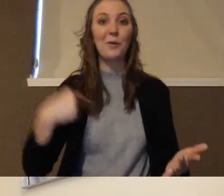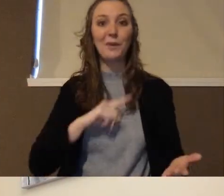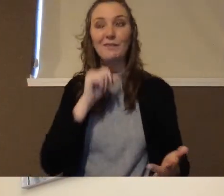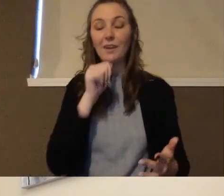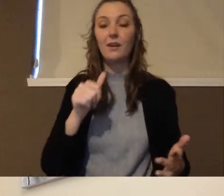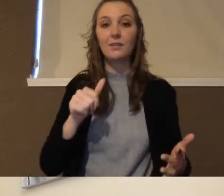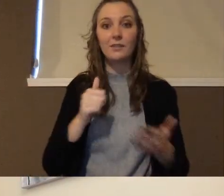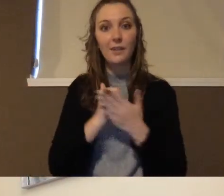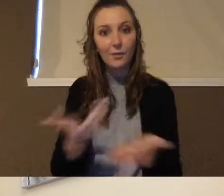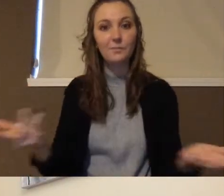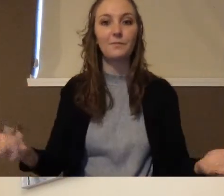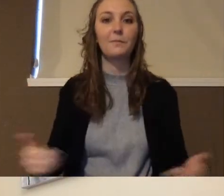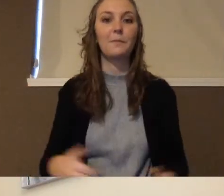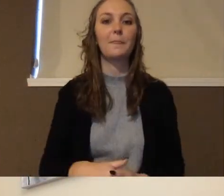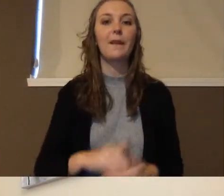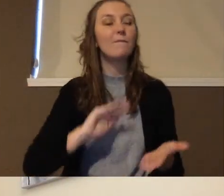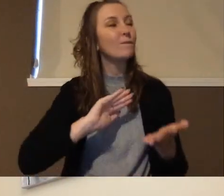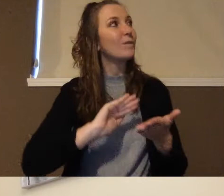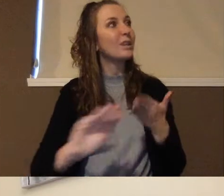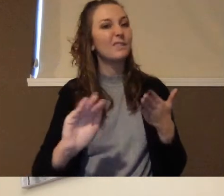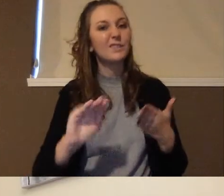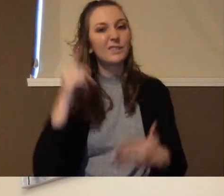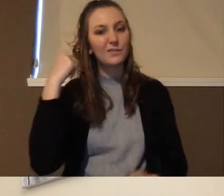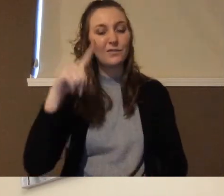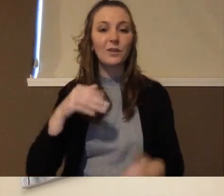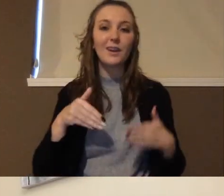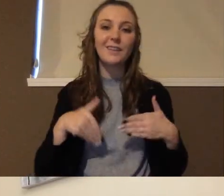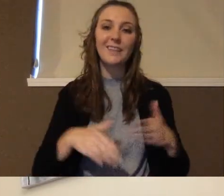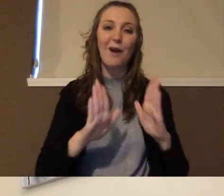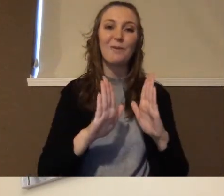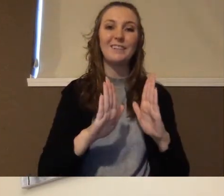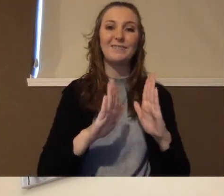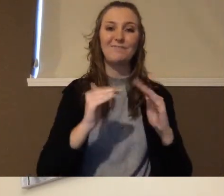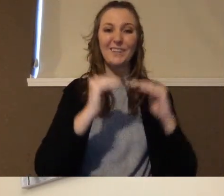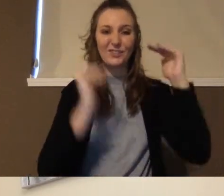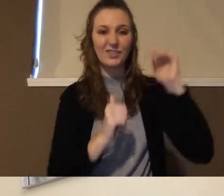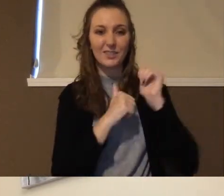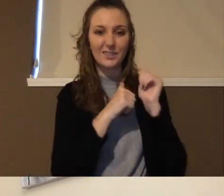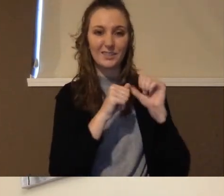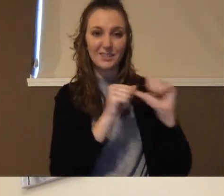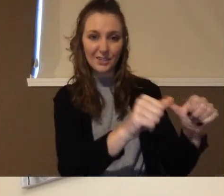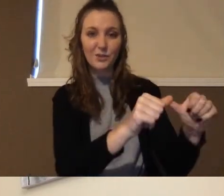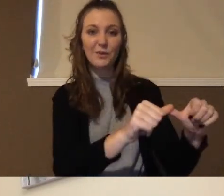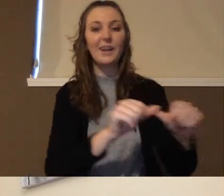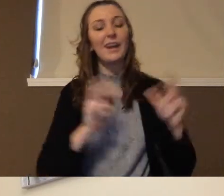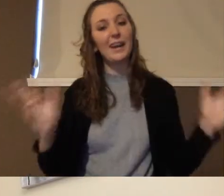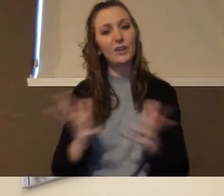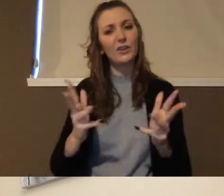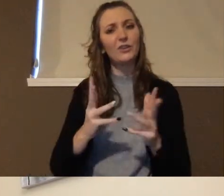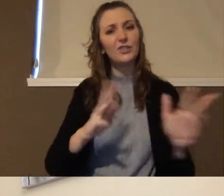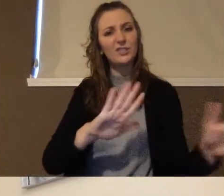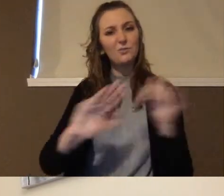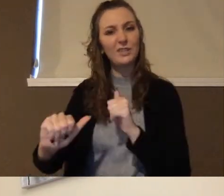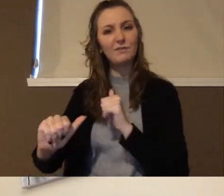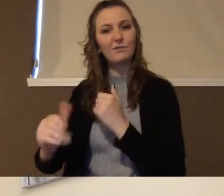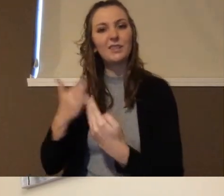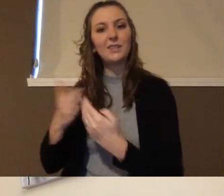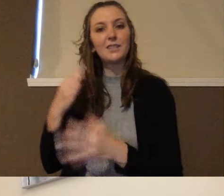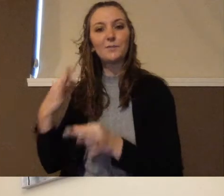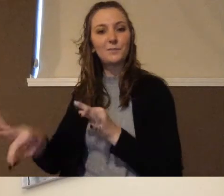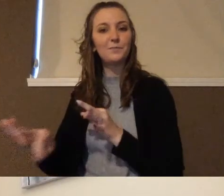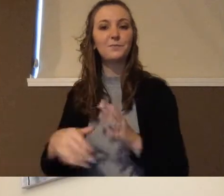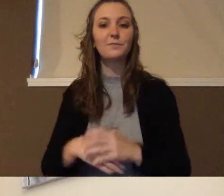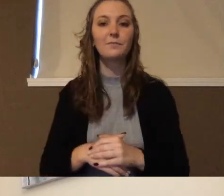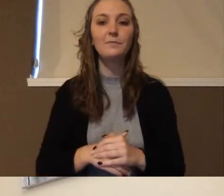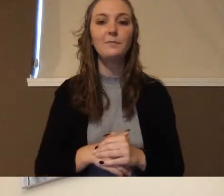allowing injustice to continue and move us out of complacency and numbness. Help us to have the collective self-efficacy to believe that we